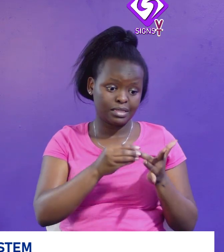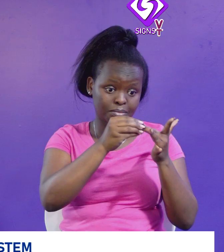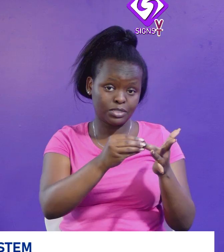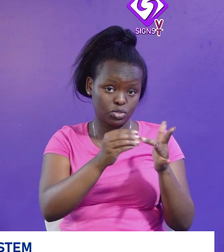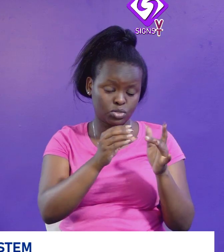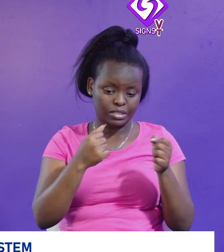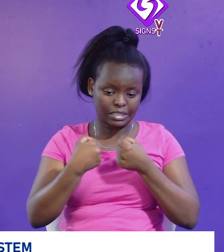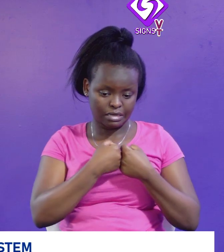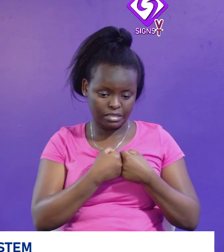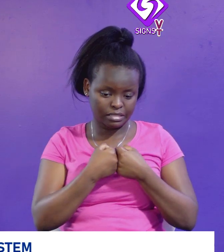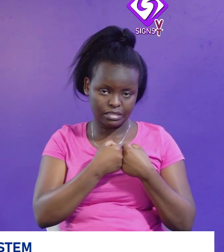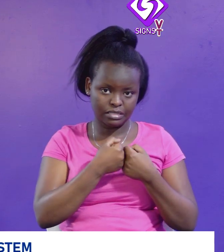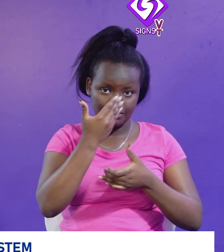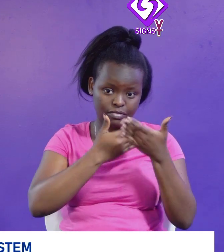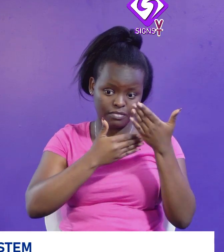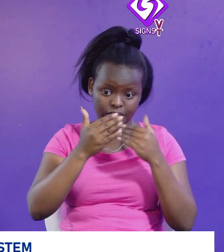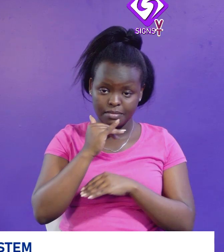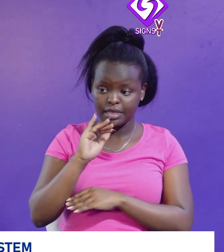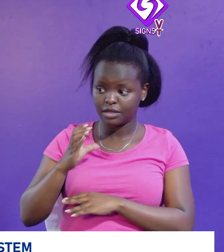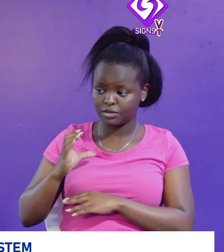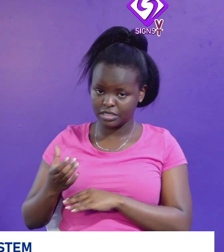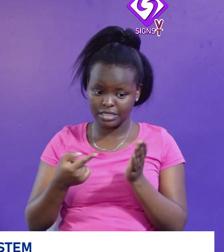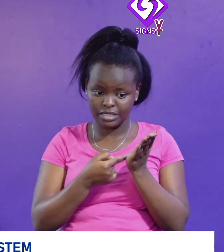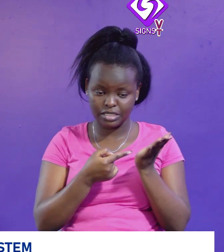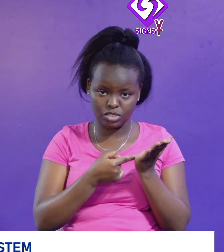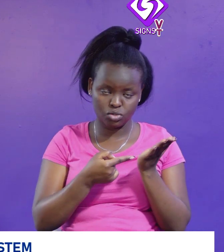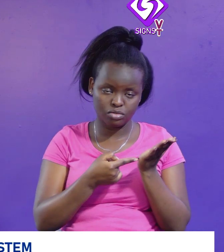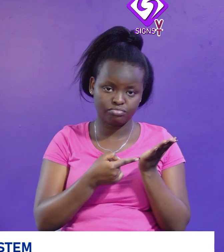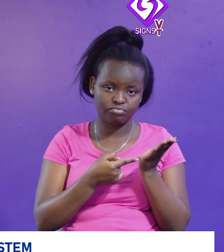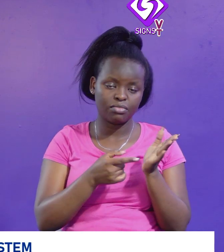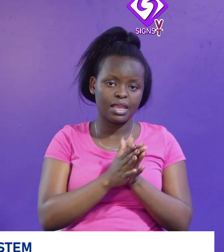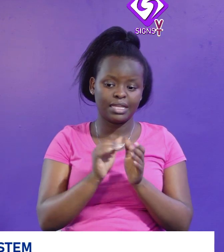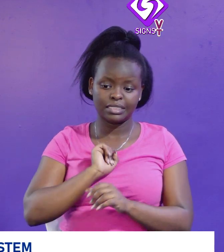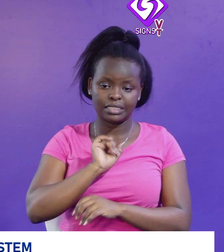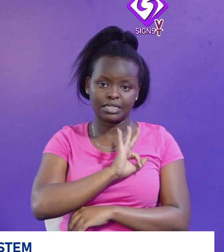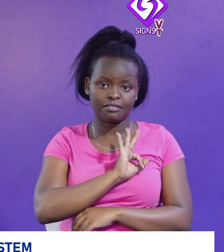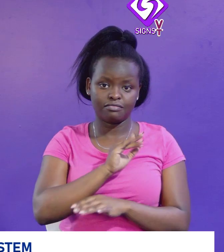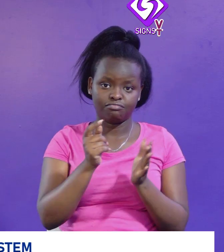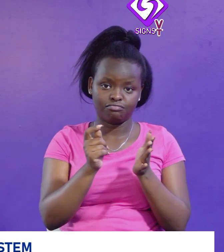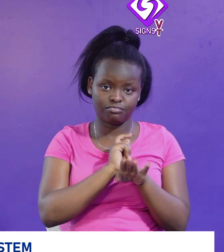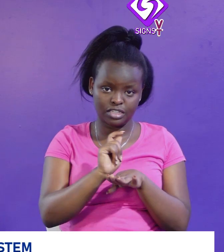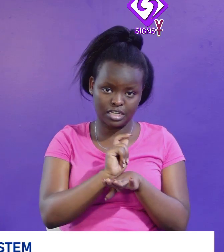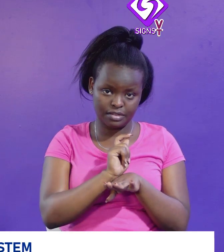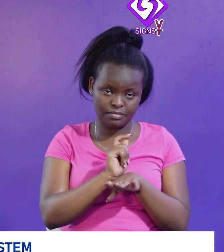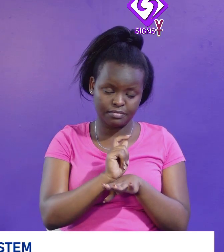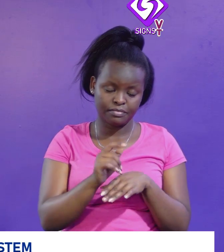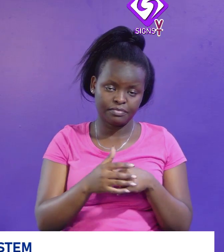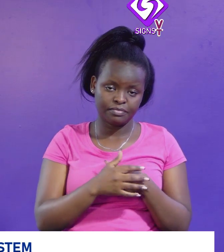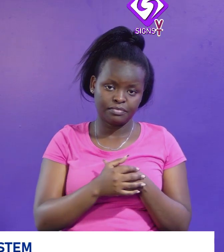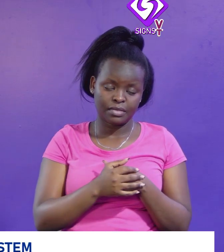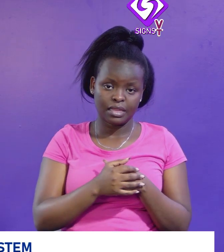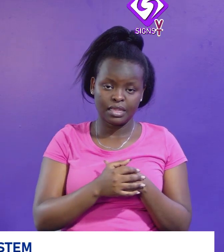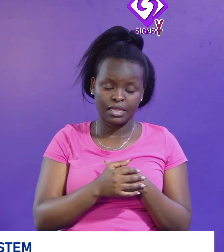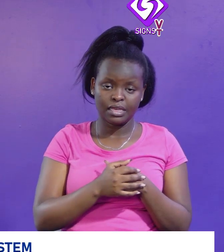counties, particularly in terms of digital infrastructure and staff training. According to the Council